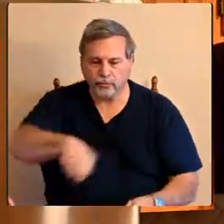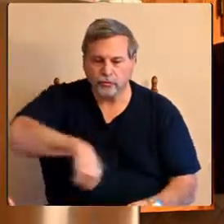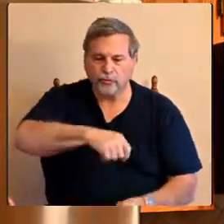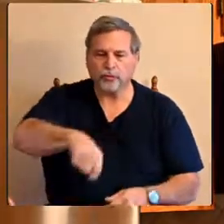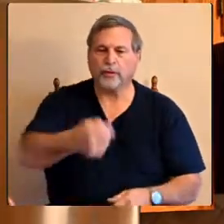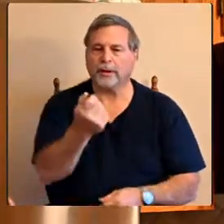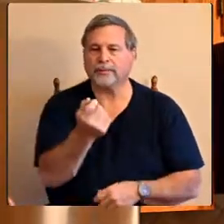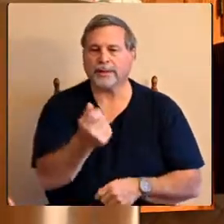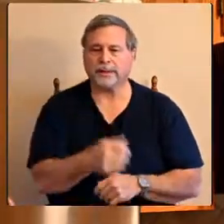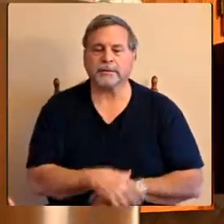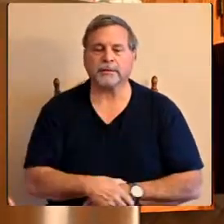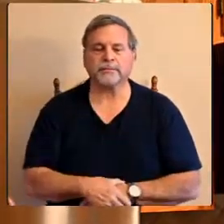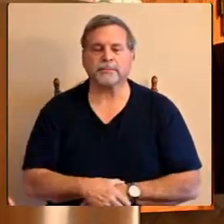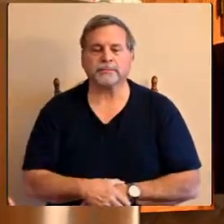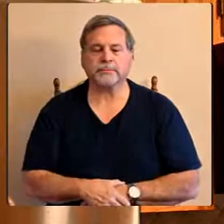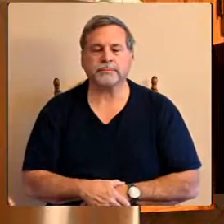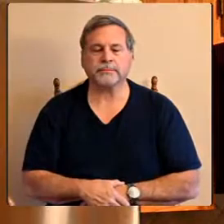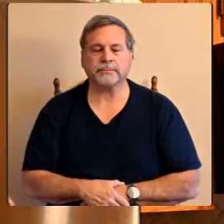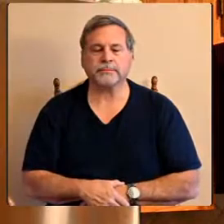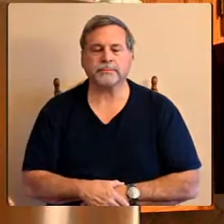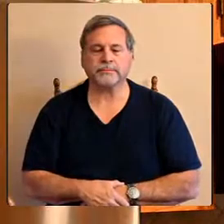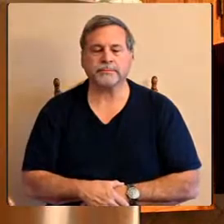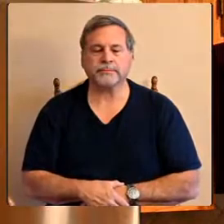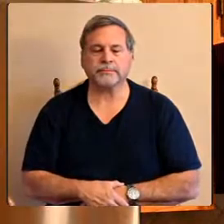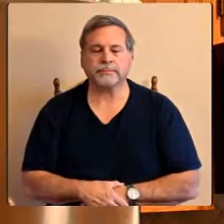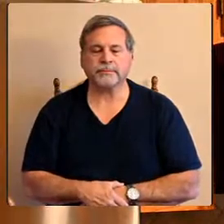Stir that around a little bit.